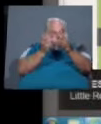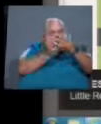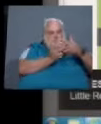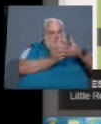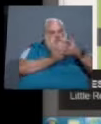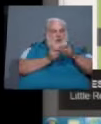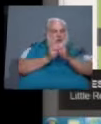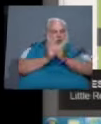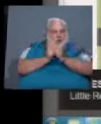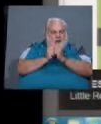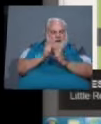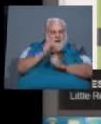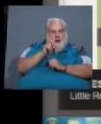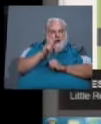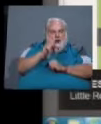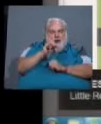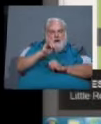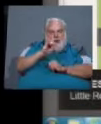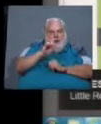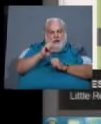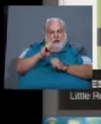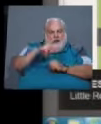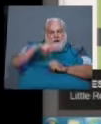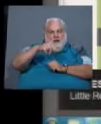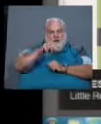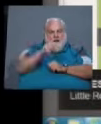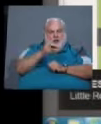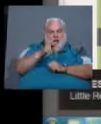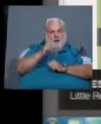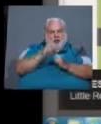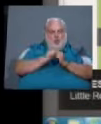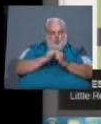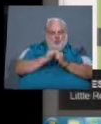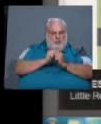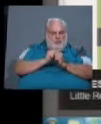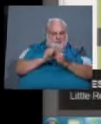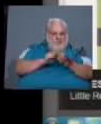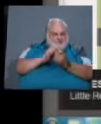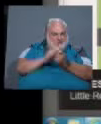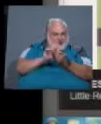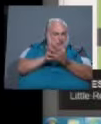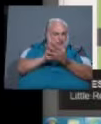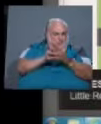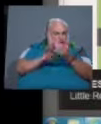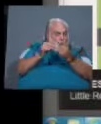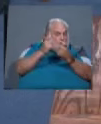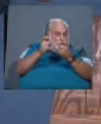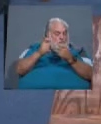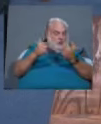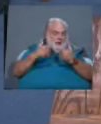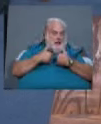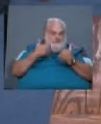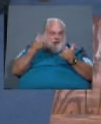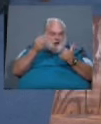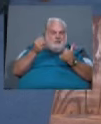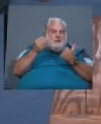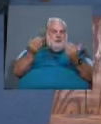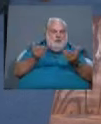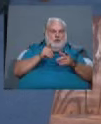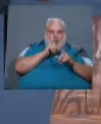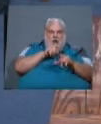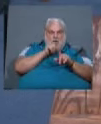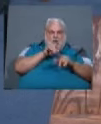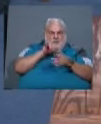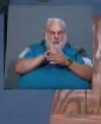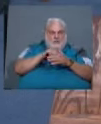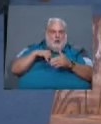Ernie Peters with Peters and Associates, and if you have any questions about specifics about traffic study, we can talk with him about that. But this